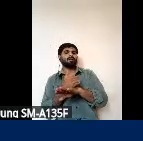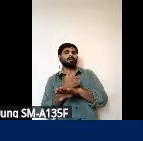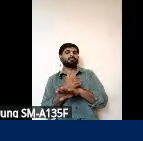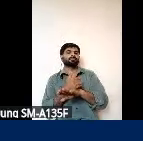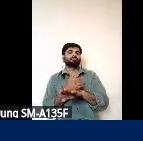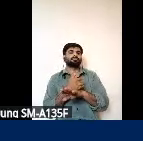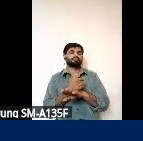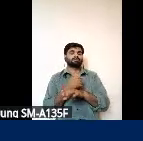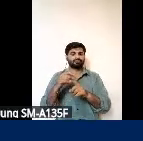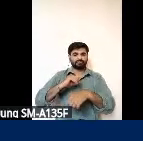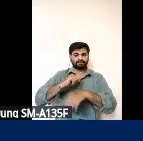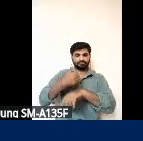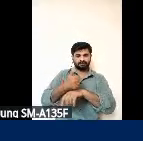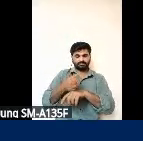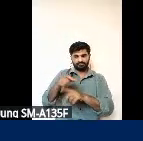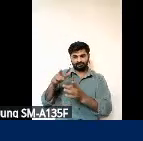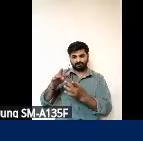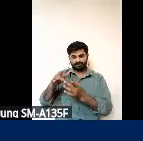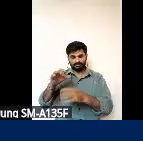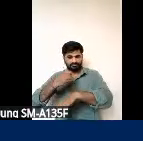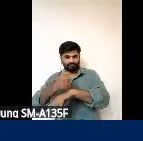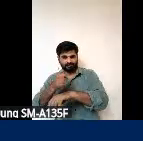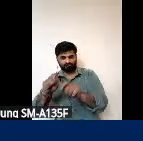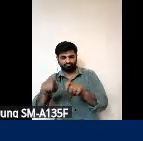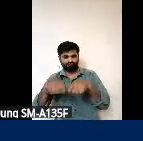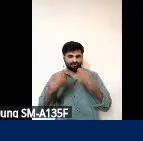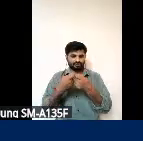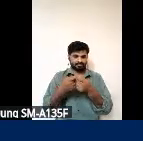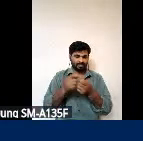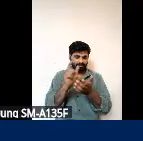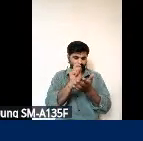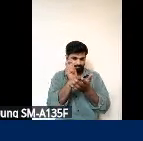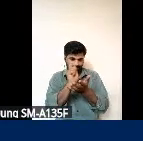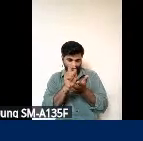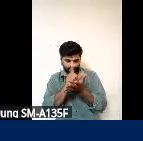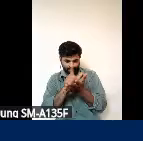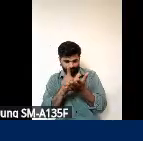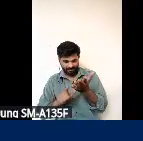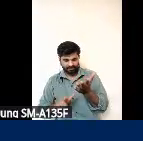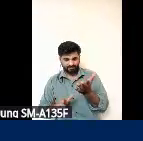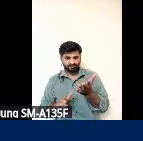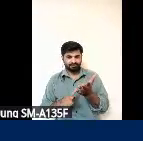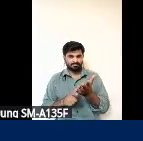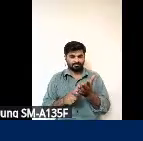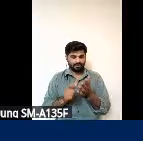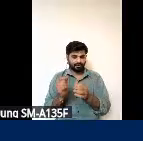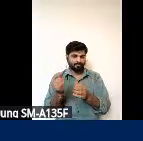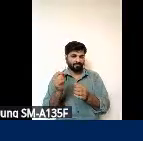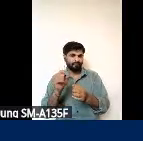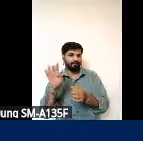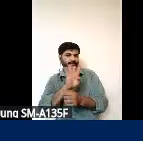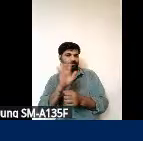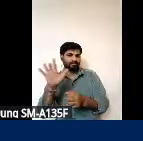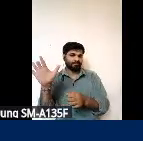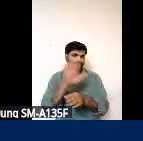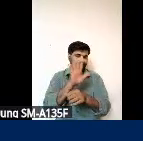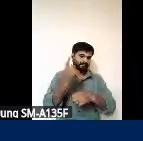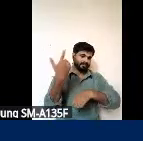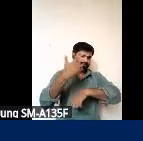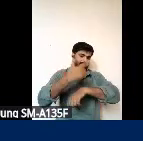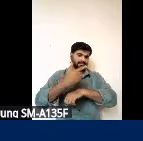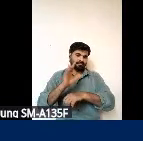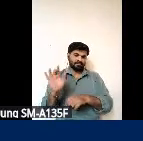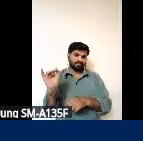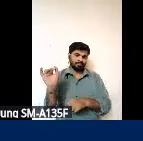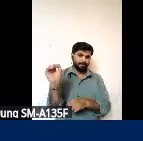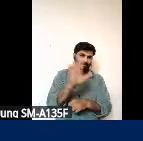in a pen and paper format, it took almost 4 to 5 months to release even the preliminary data. So